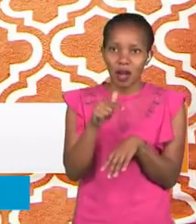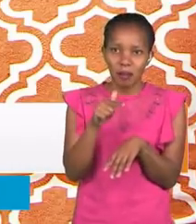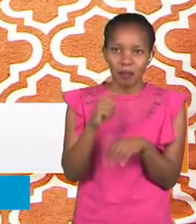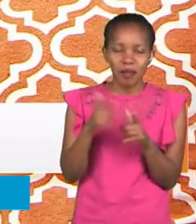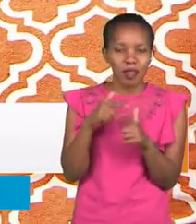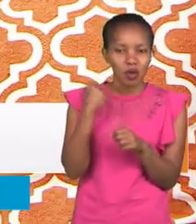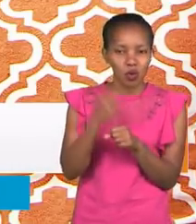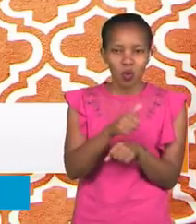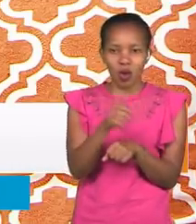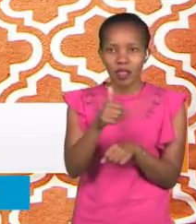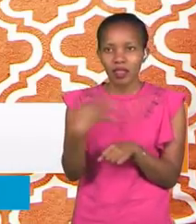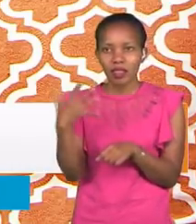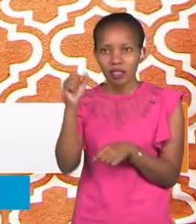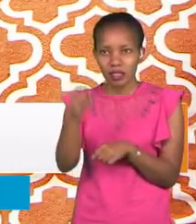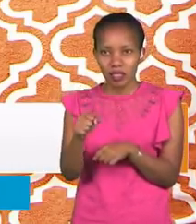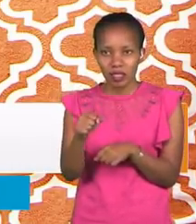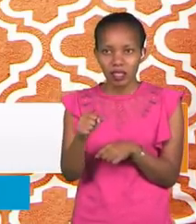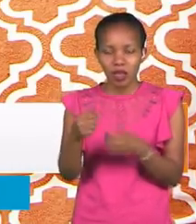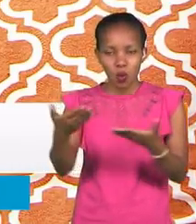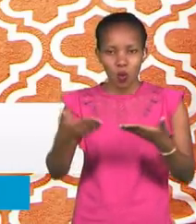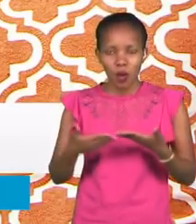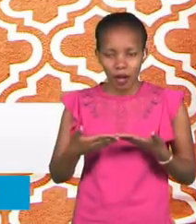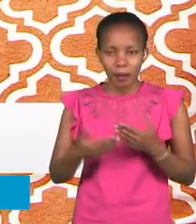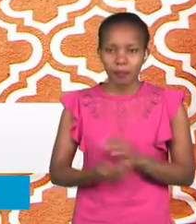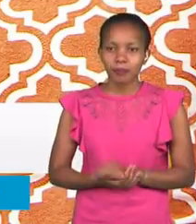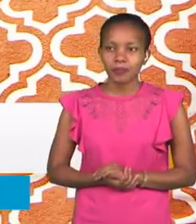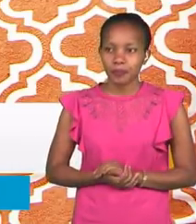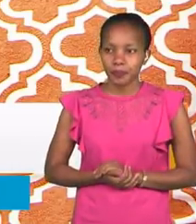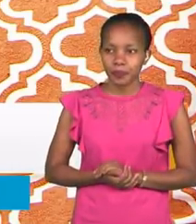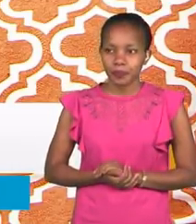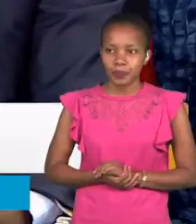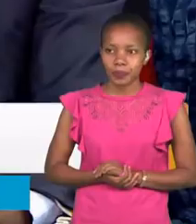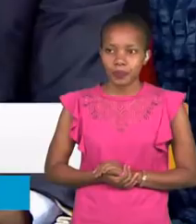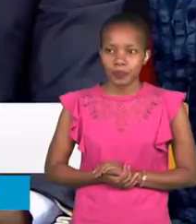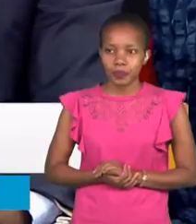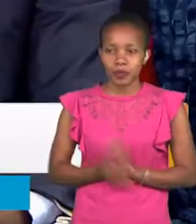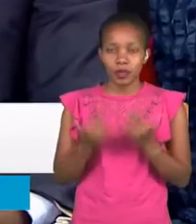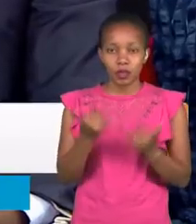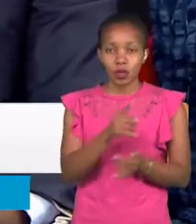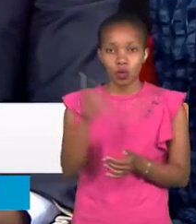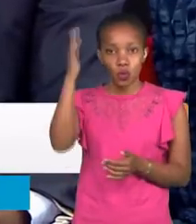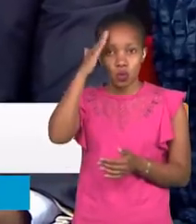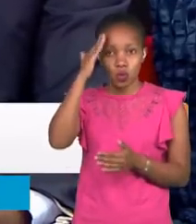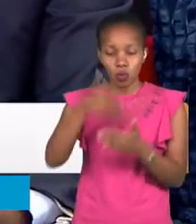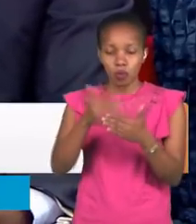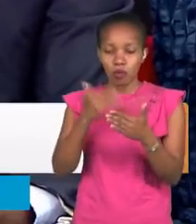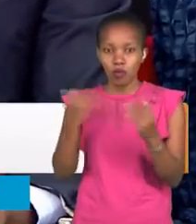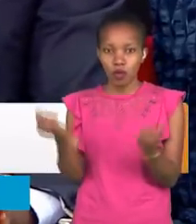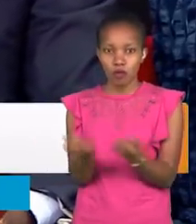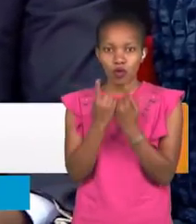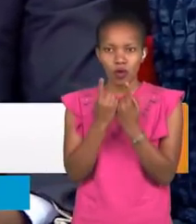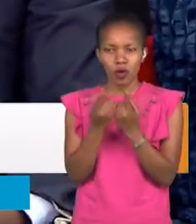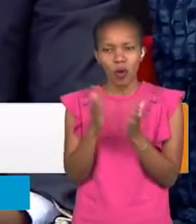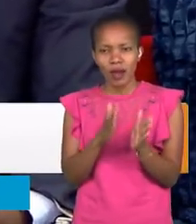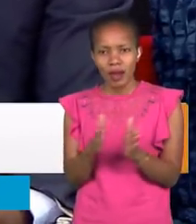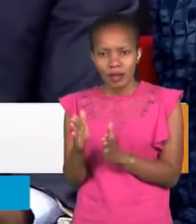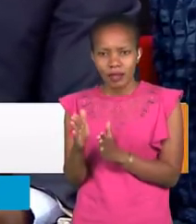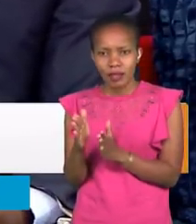your other things. Amazing. So amazing. You're most, yeah. most welcome. Okay. Yeah. Now, before any event is kind of